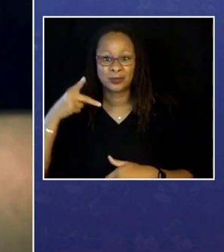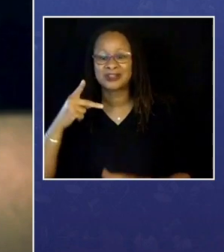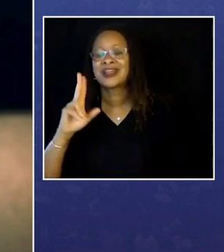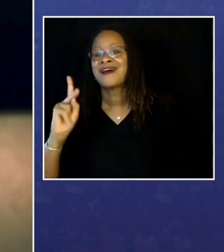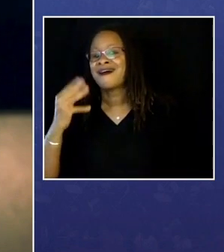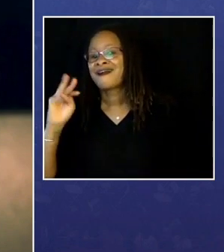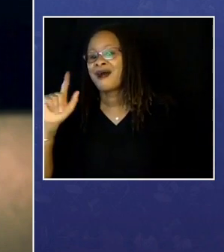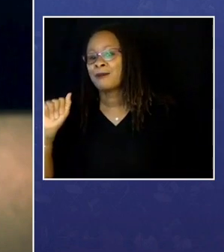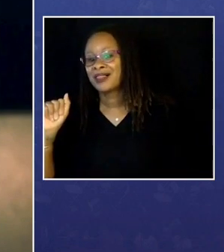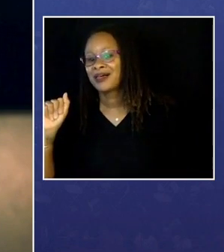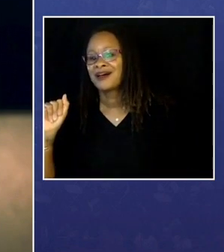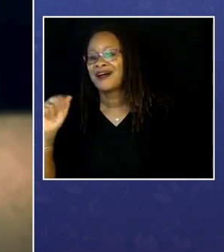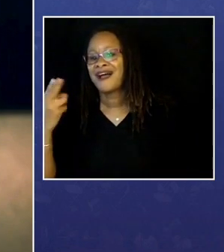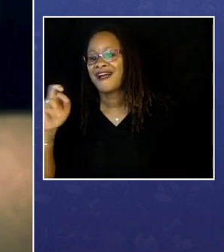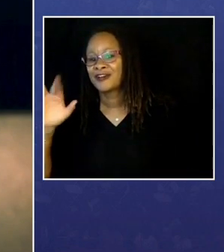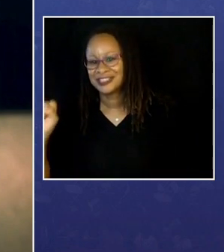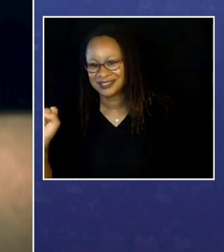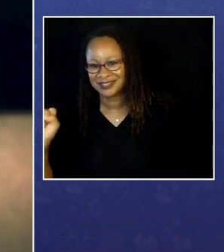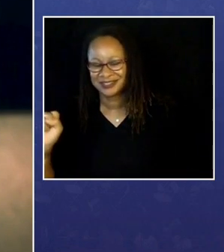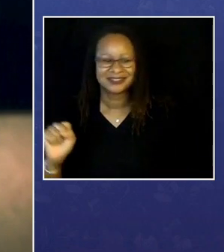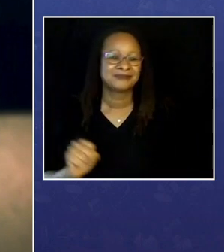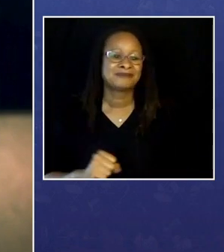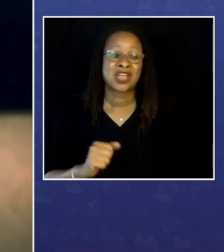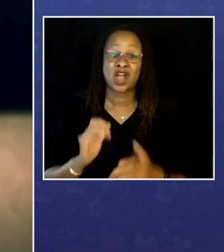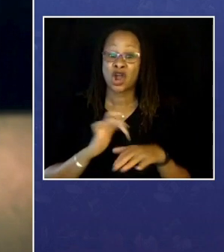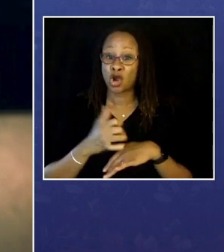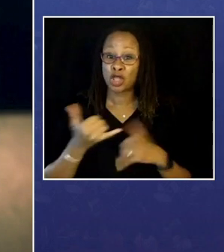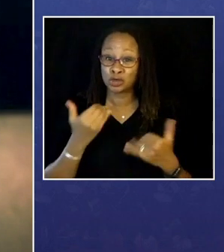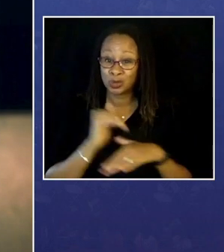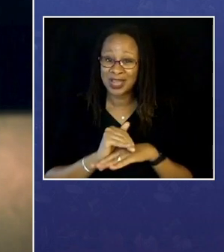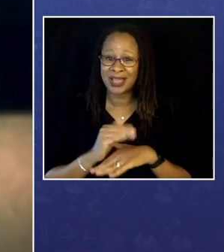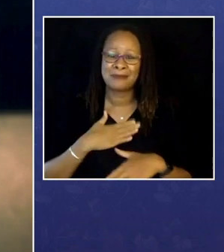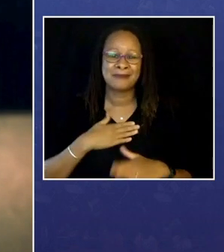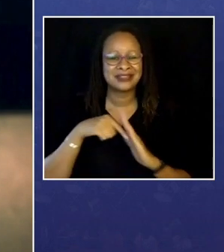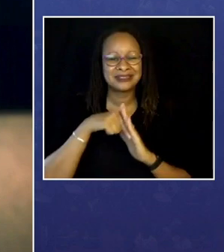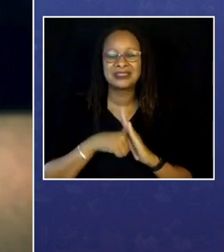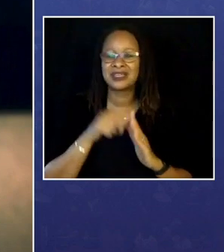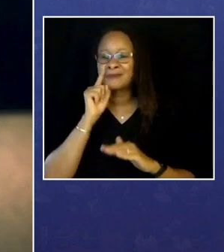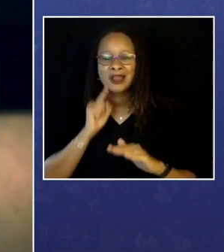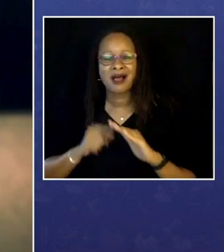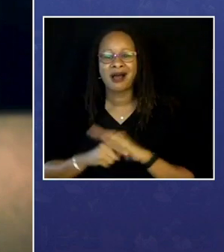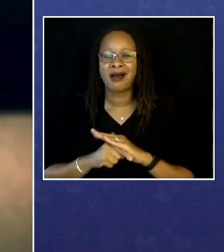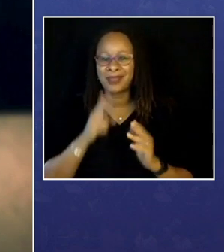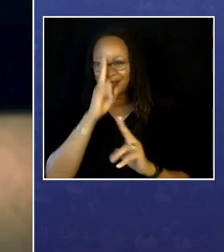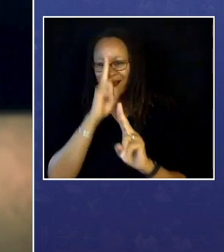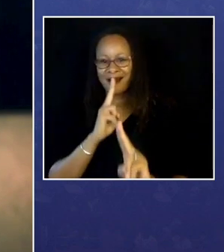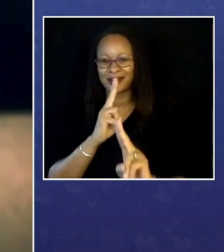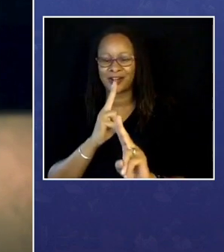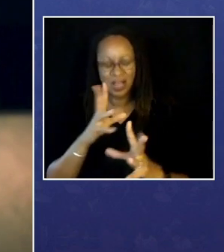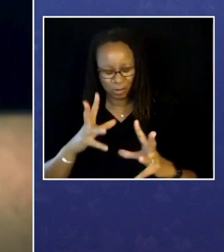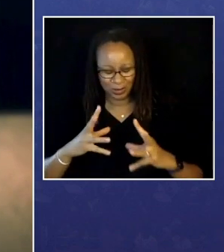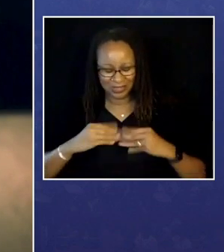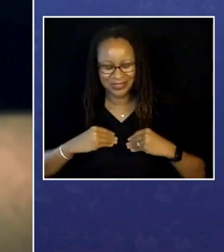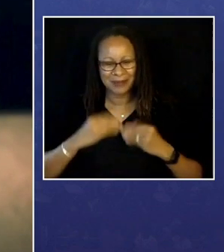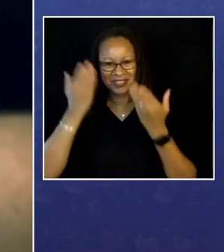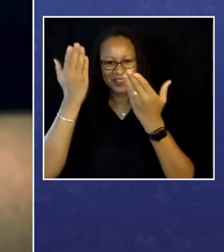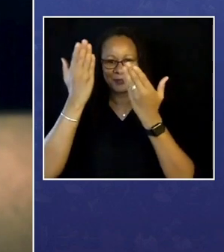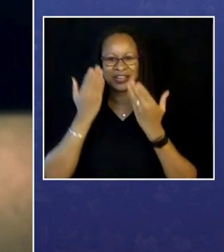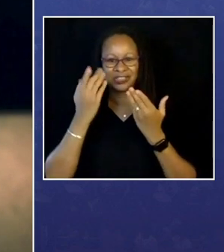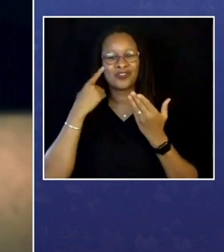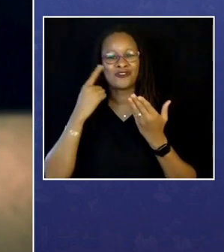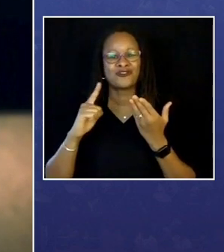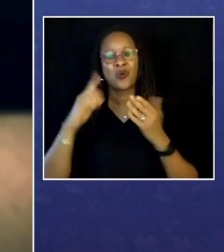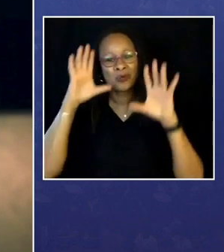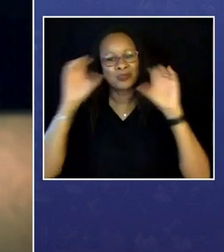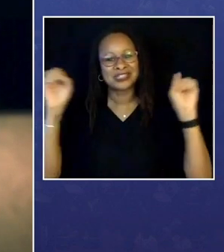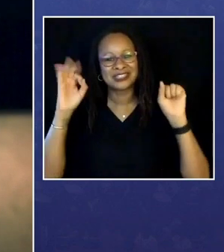Kamala Harris. And earlier tonight, I was my deep and humbling honor to accept the Democratic nomination